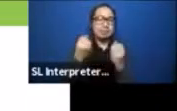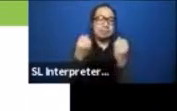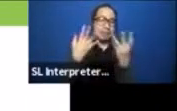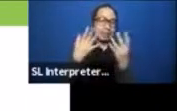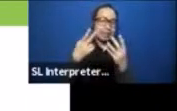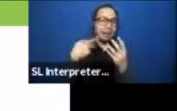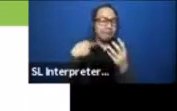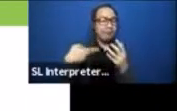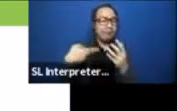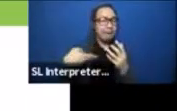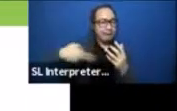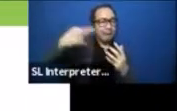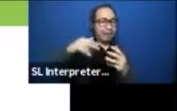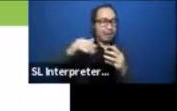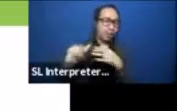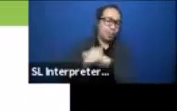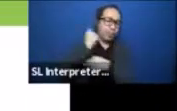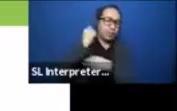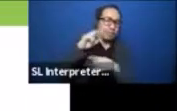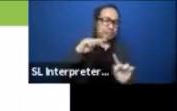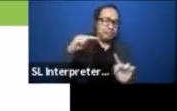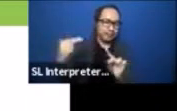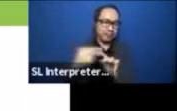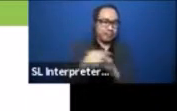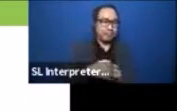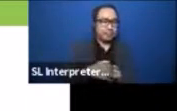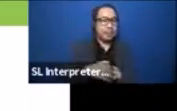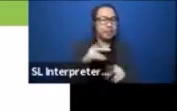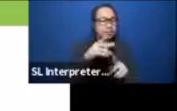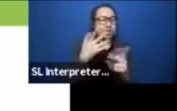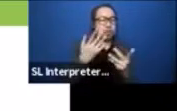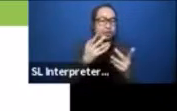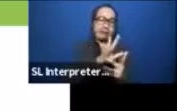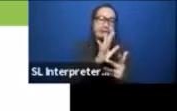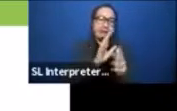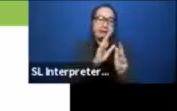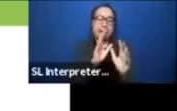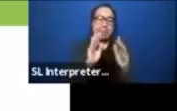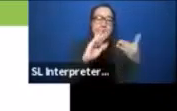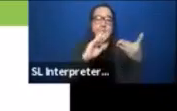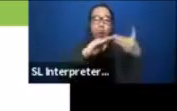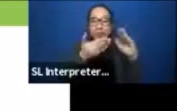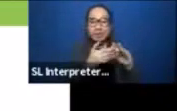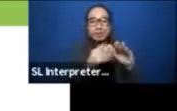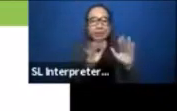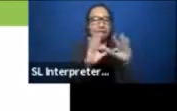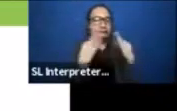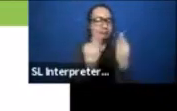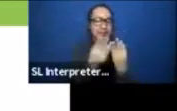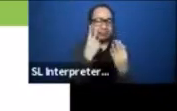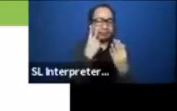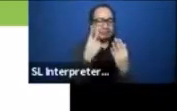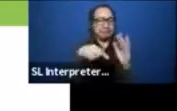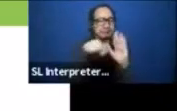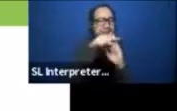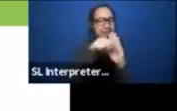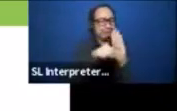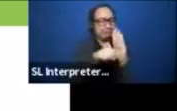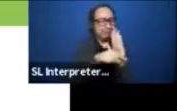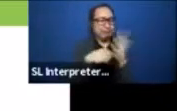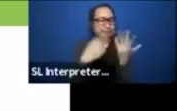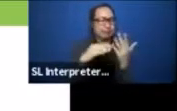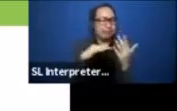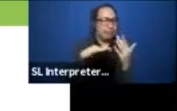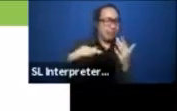And women, because of social and familial taboo, attest to report marital rape. It restricts women to take legal